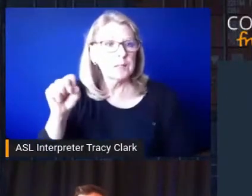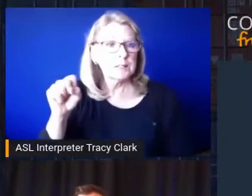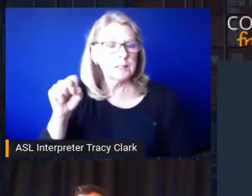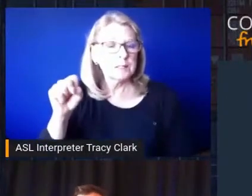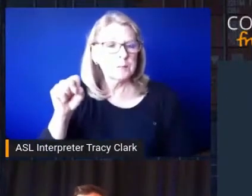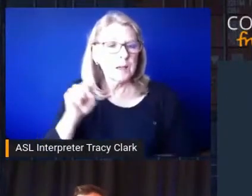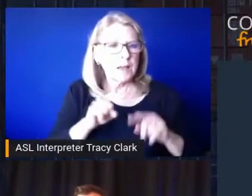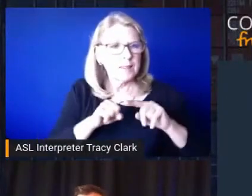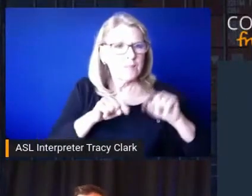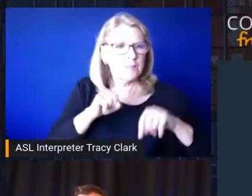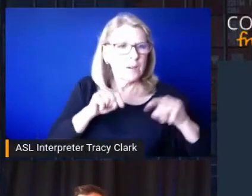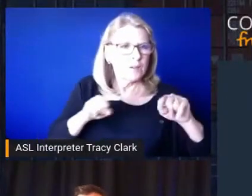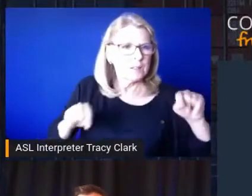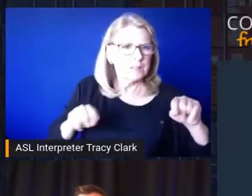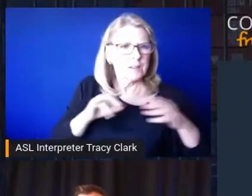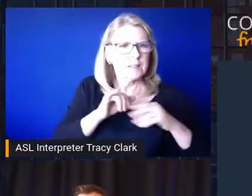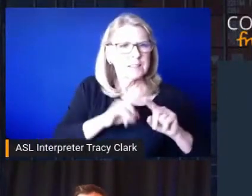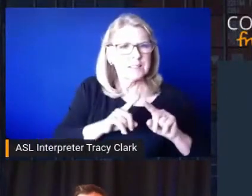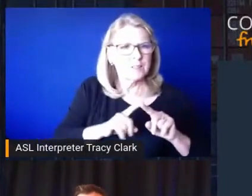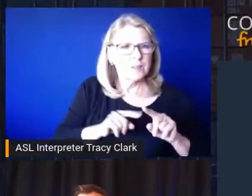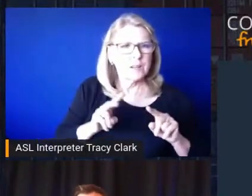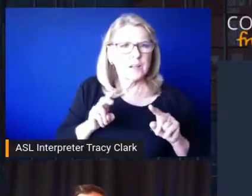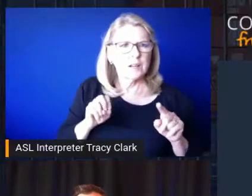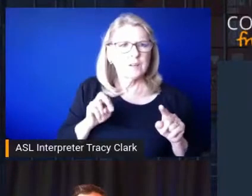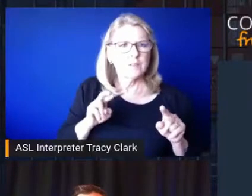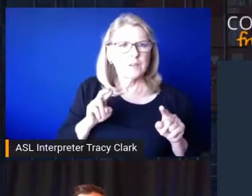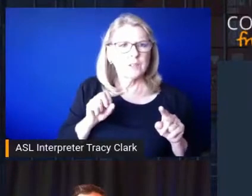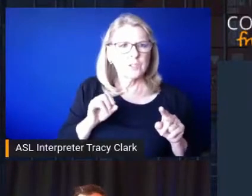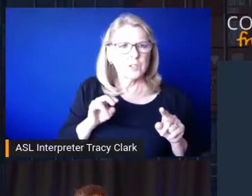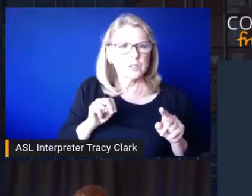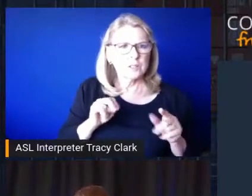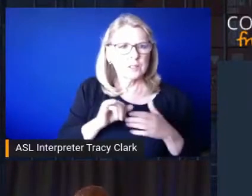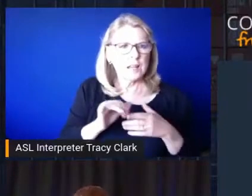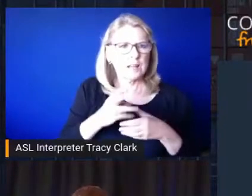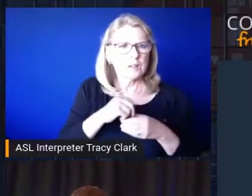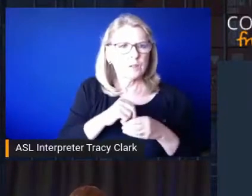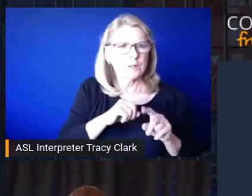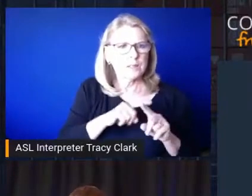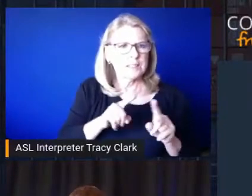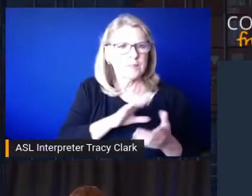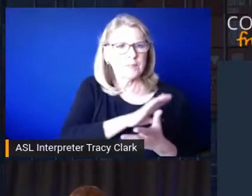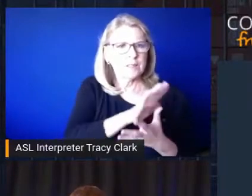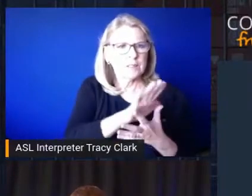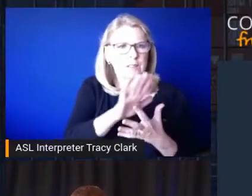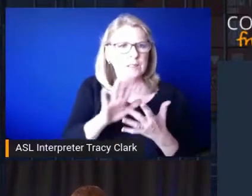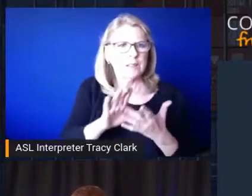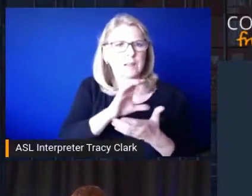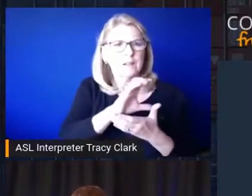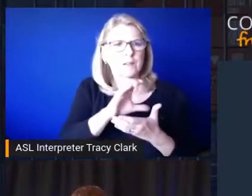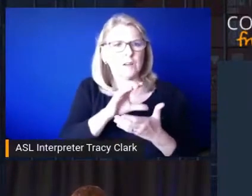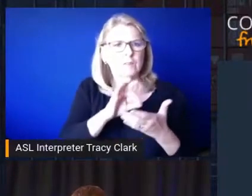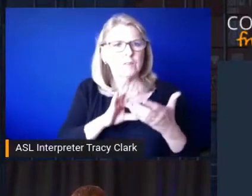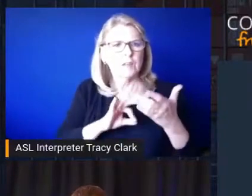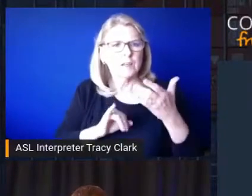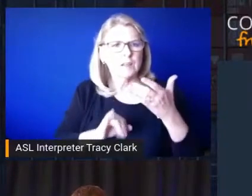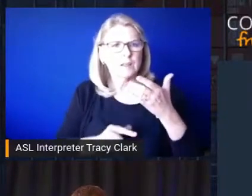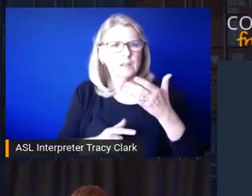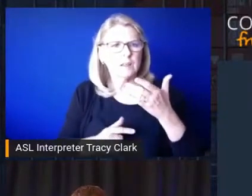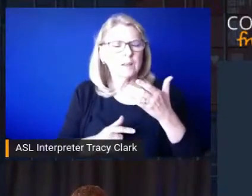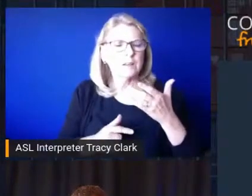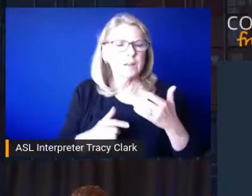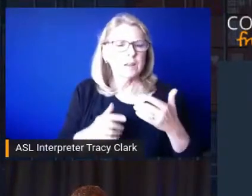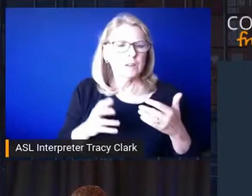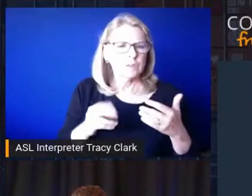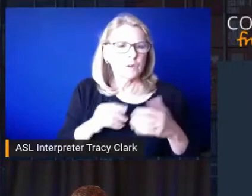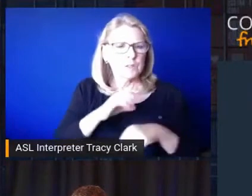versions that include the specific config. So if we look at it from a project perspective, it's really designed based on open source tools to be able to build